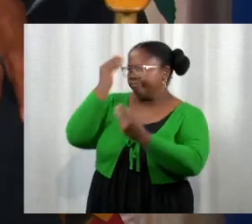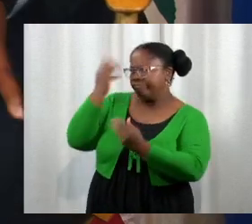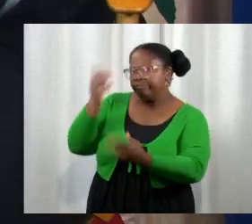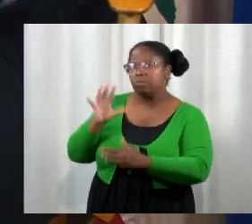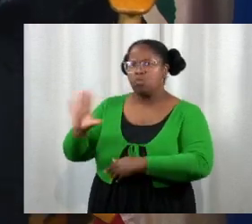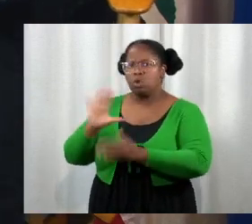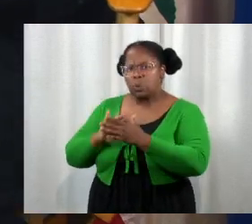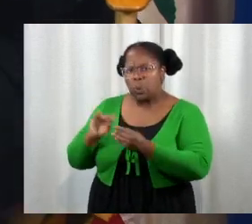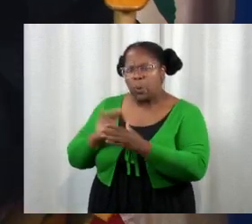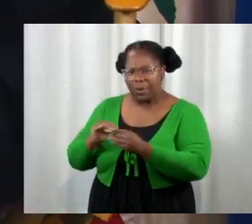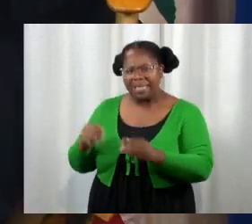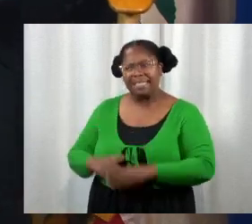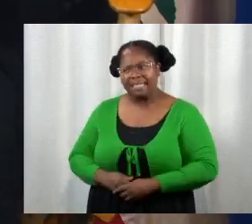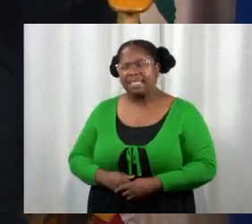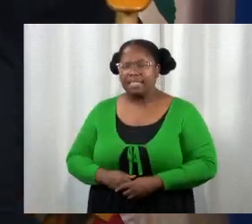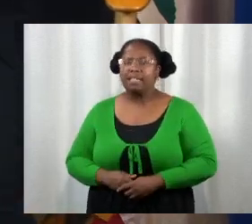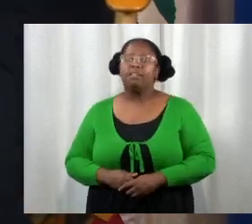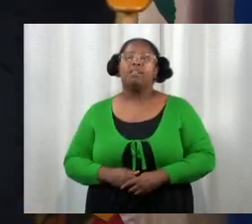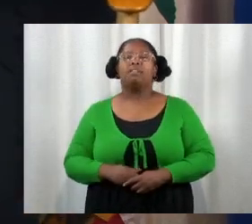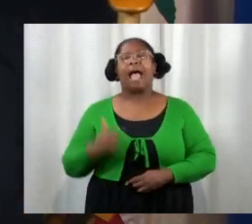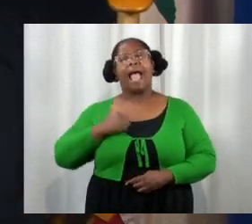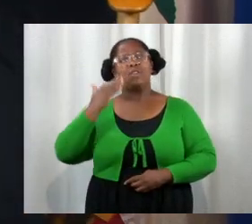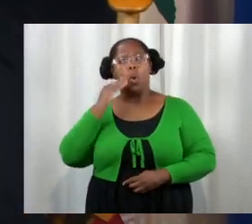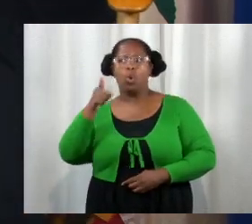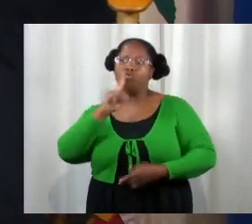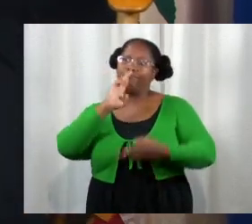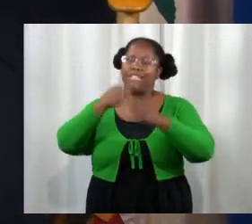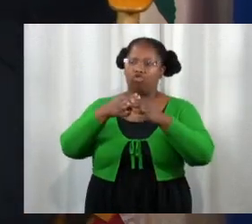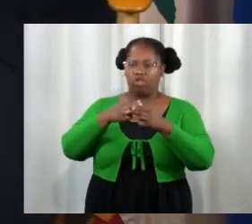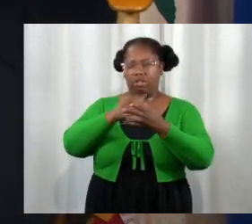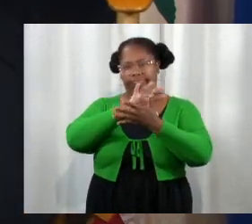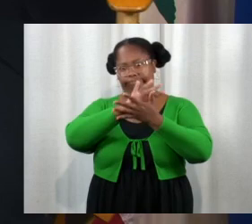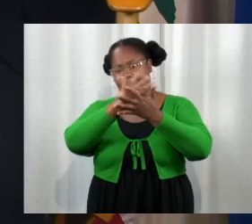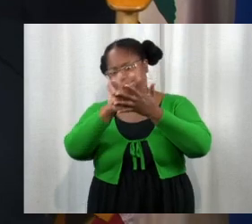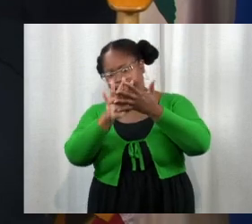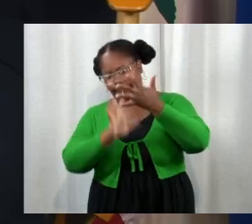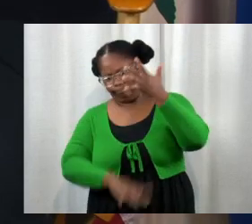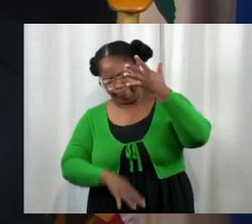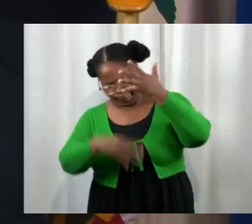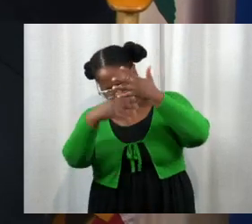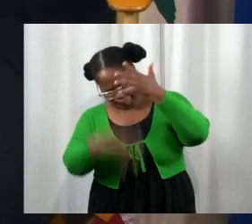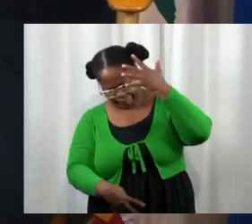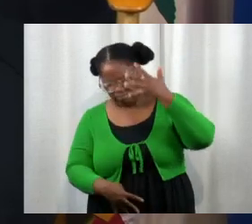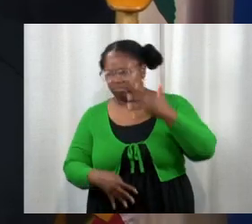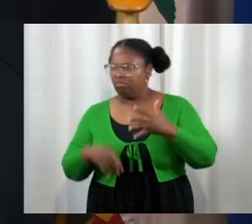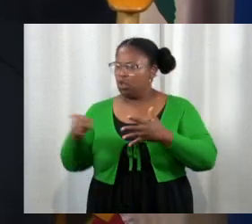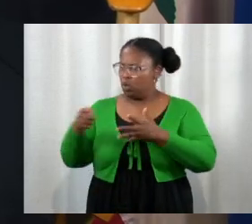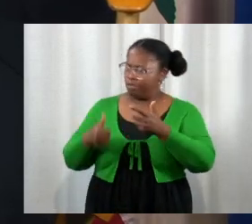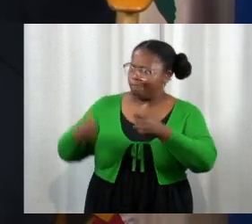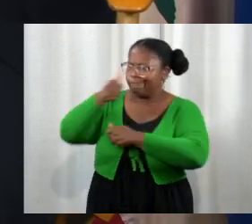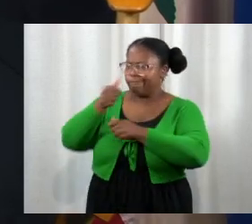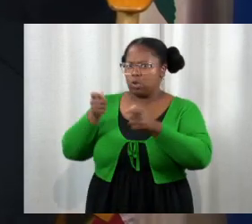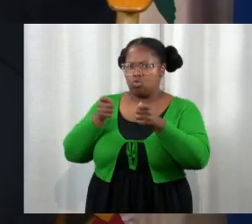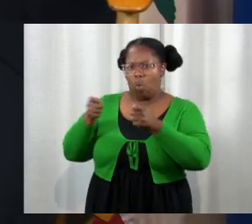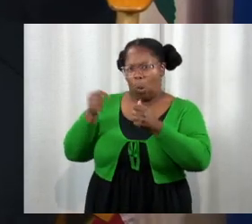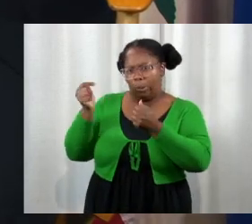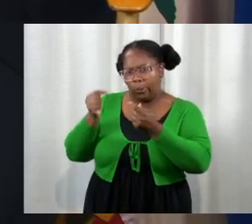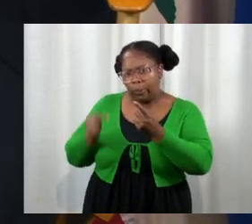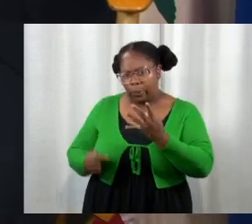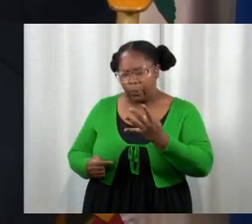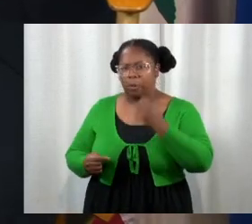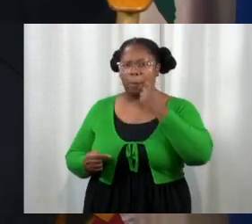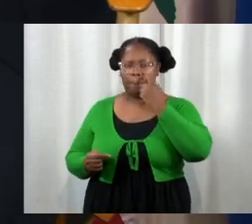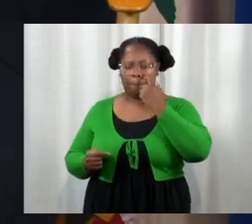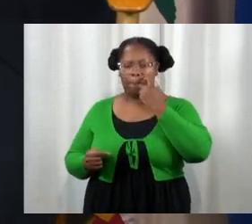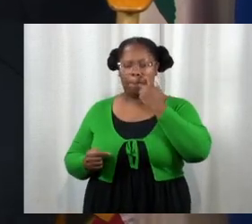stories. I know that you mentioned all the stuff that's sort of under your command, and you know,